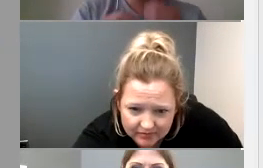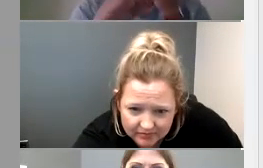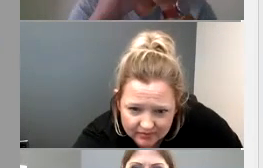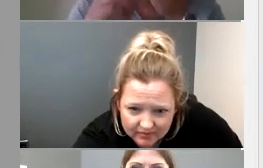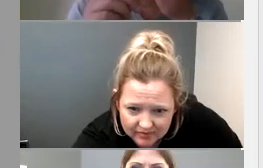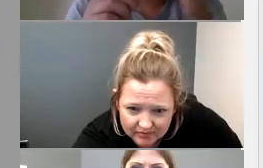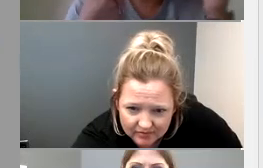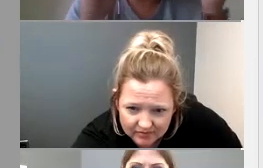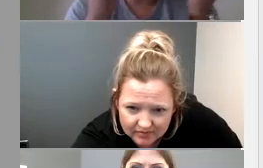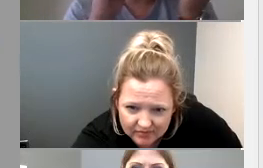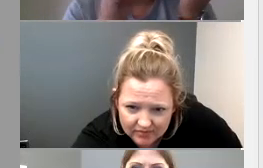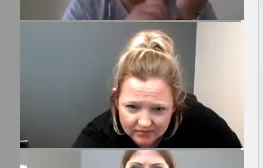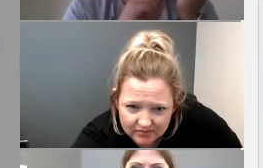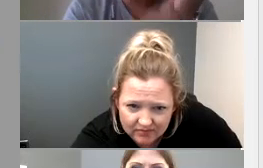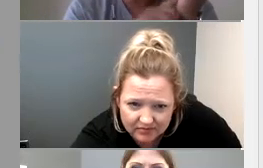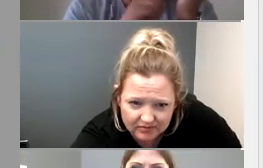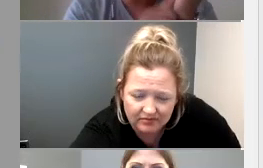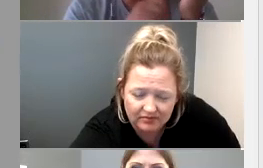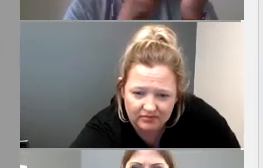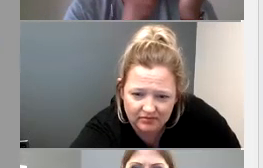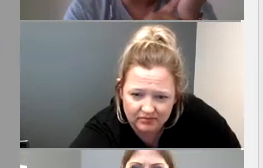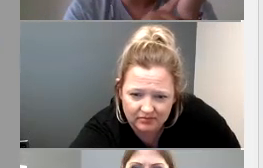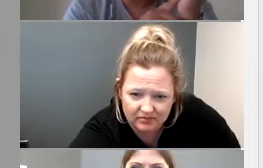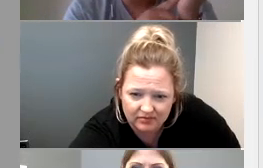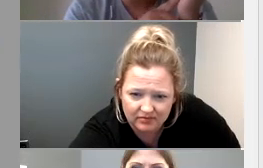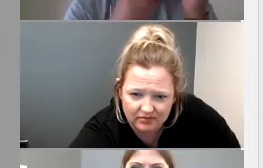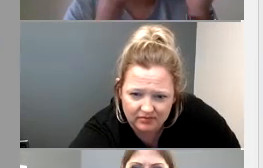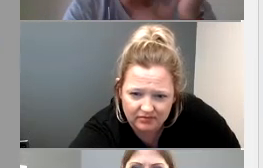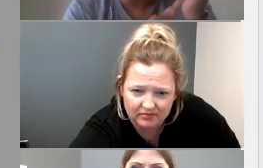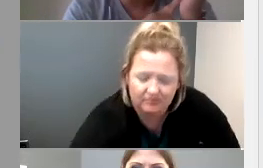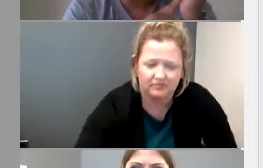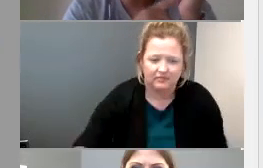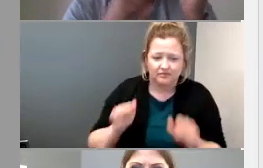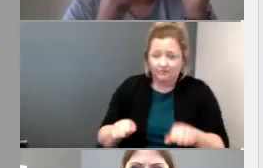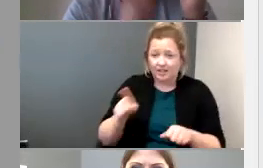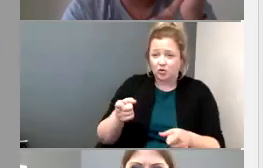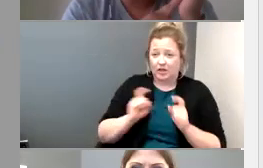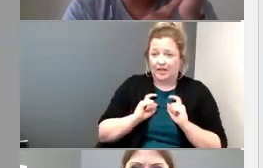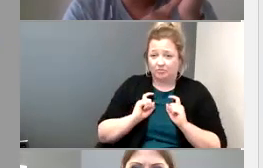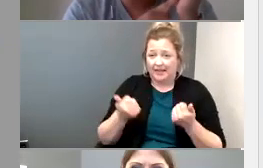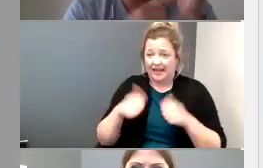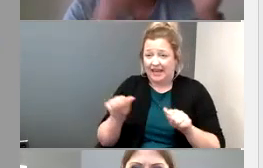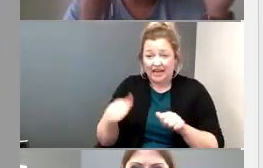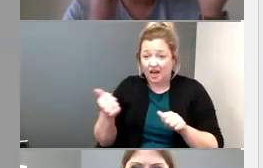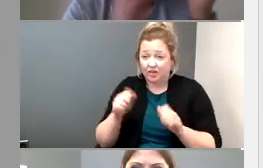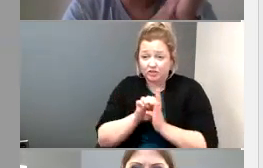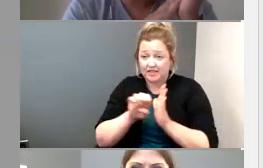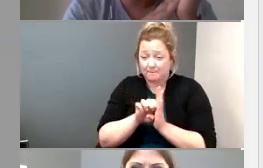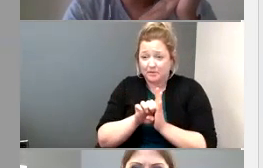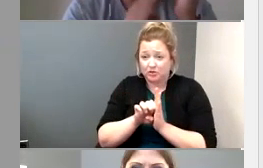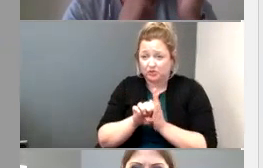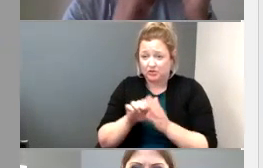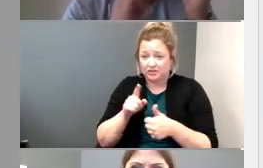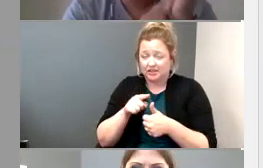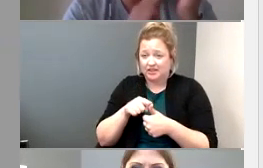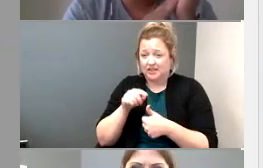Yes. So can you give me any other examples other than merge sort, binary search, and